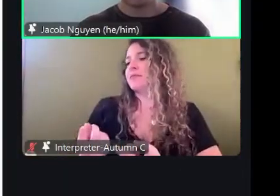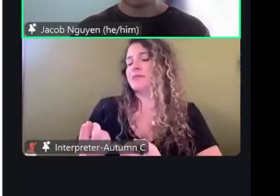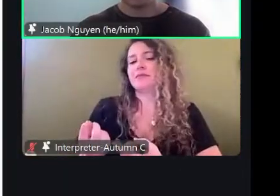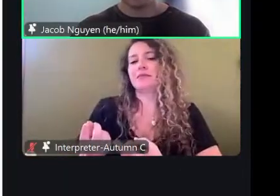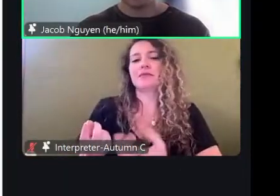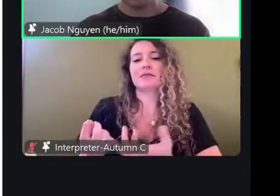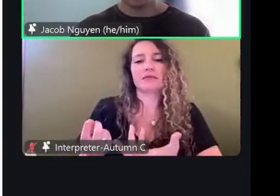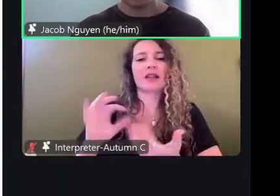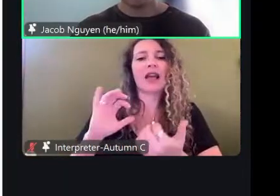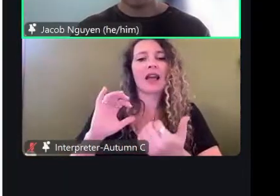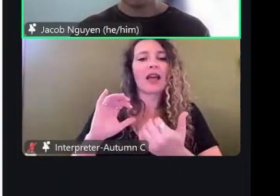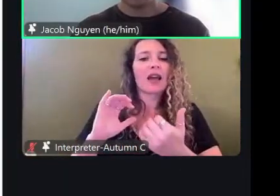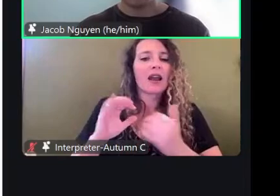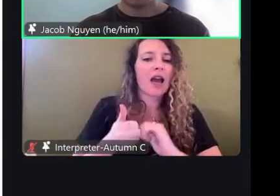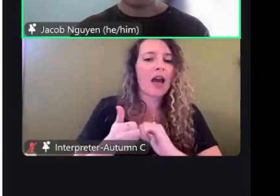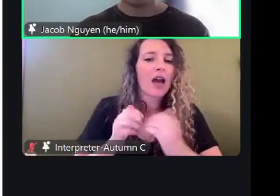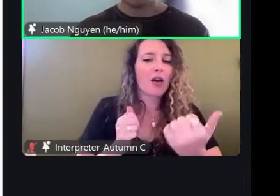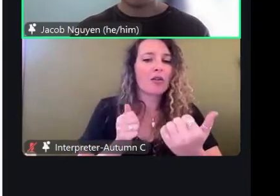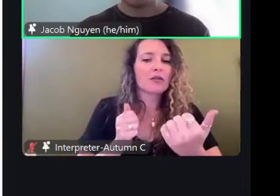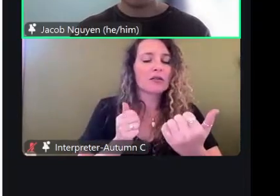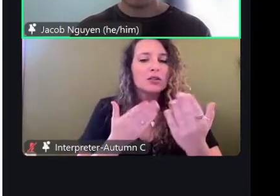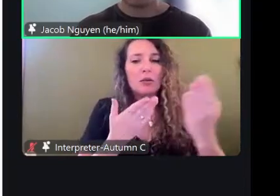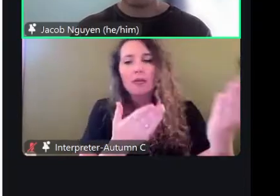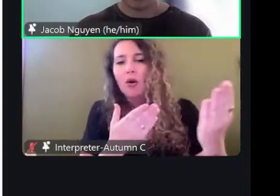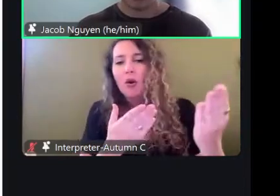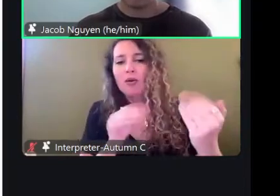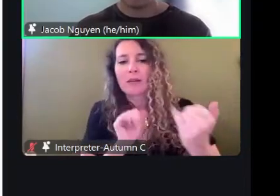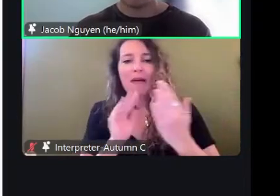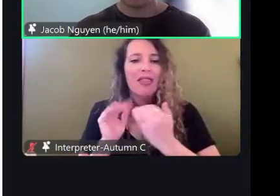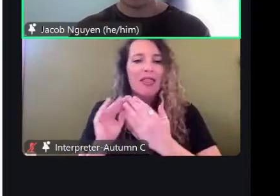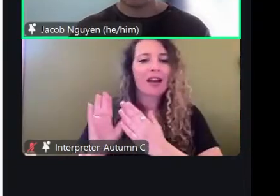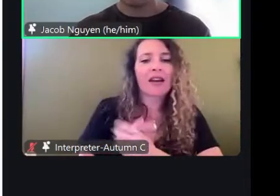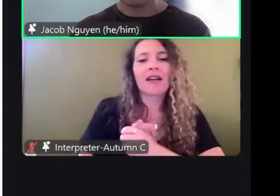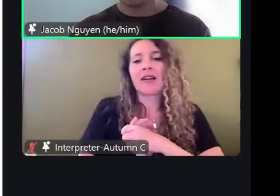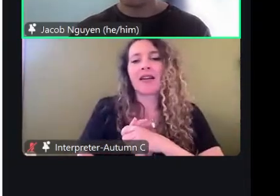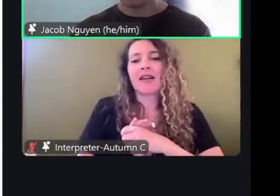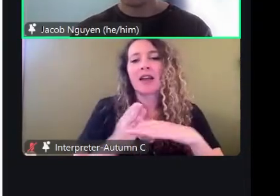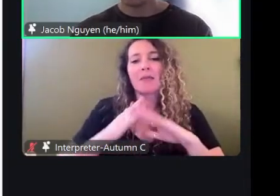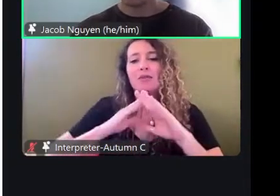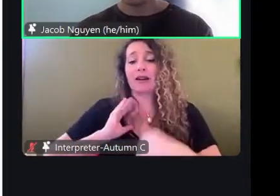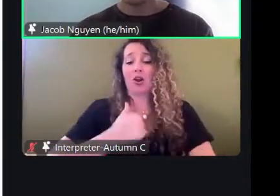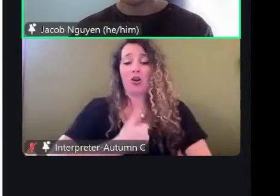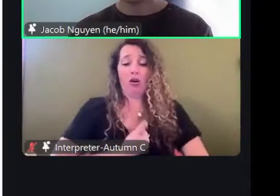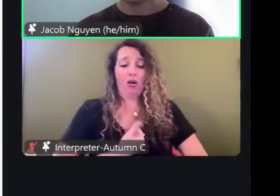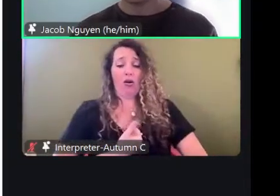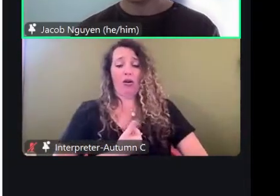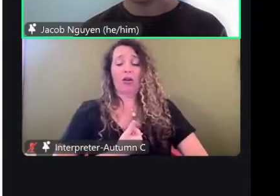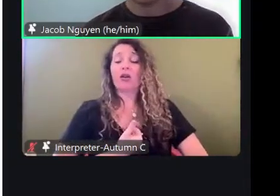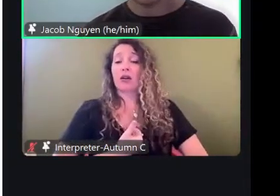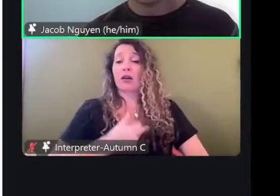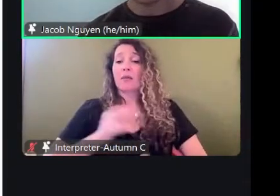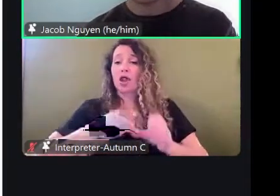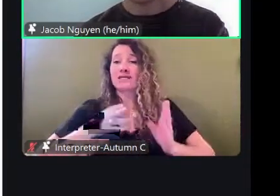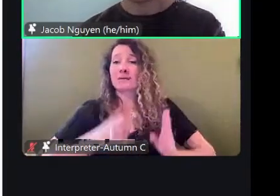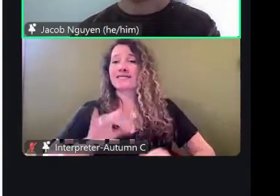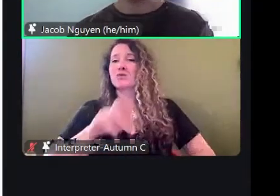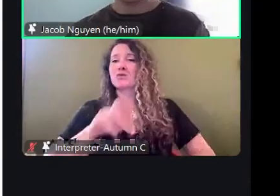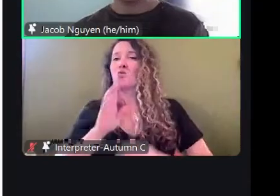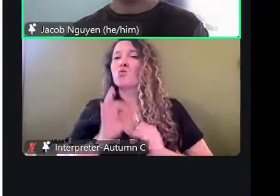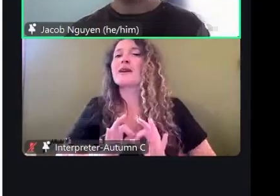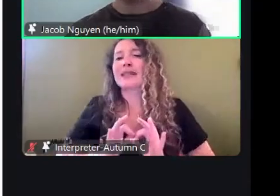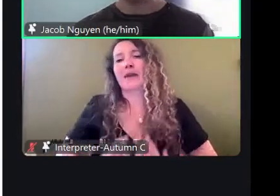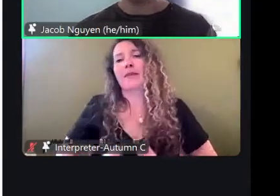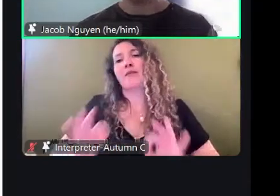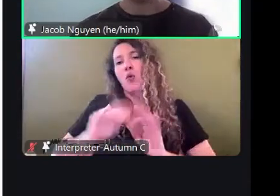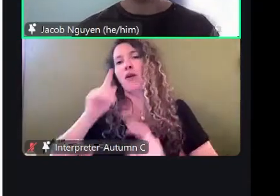proposed methodology. But we are very committed to ethical compliance and protecting our participants. So that has been central to our